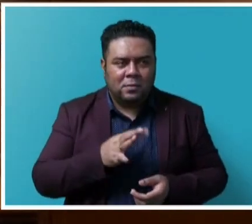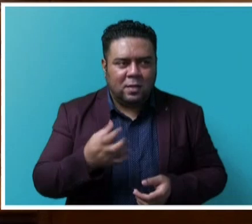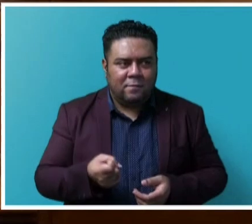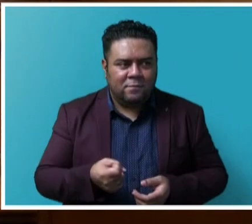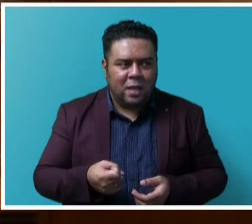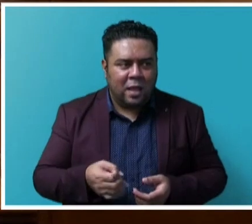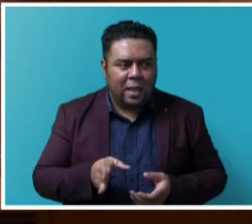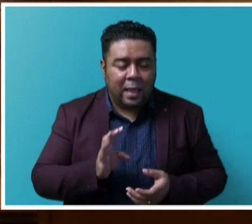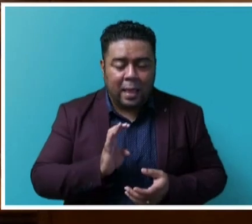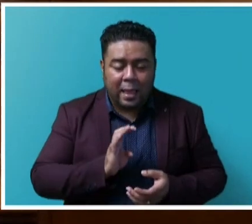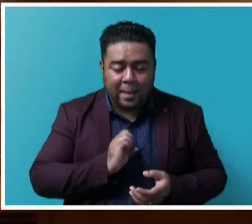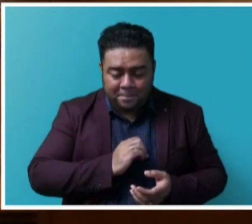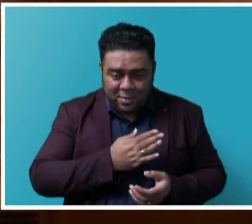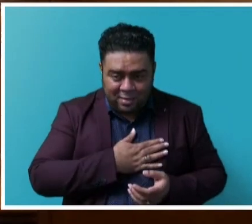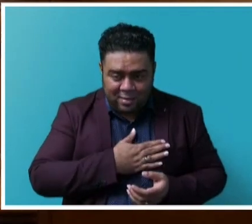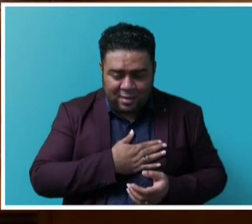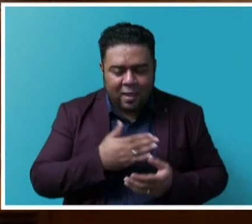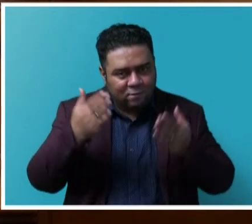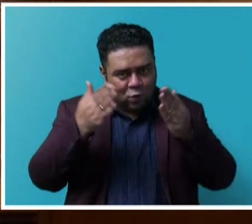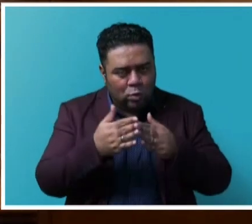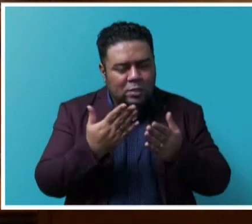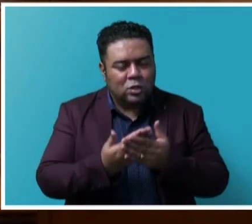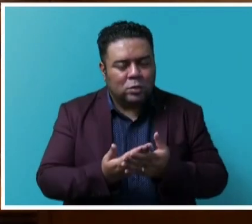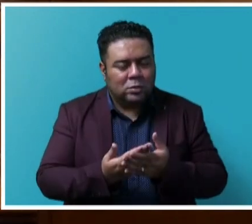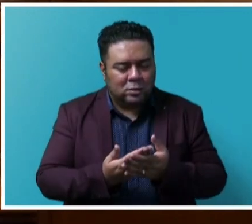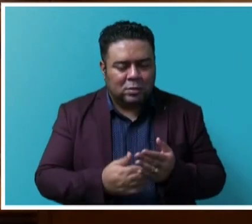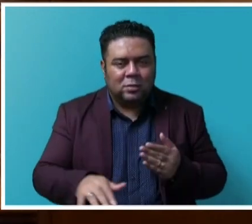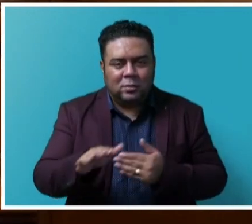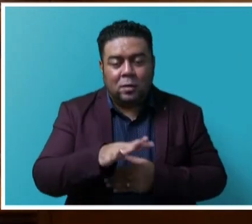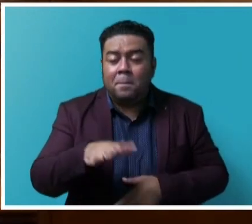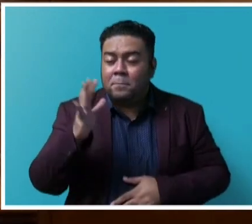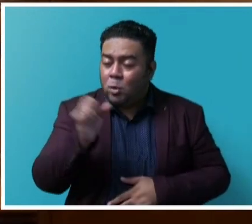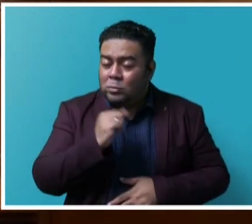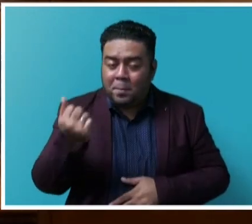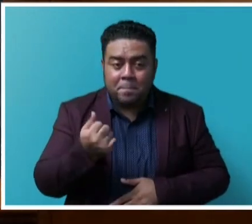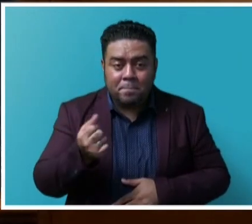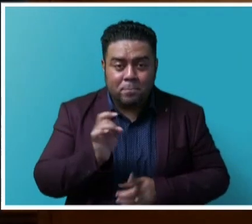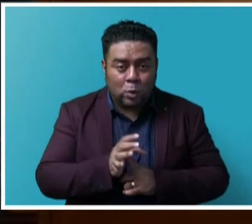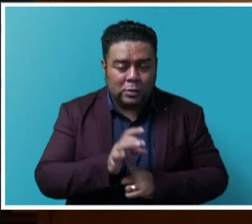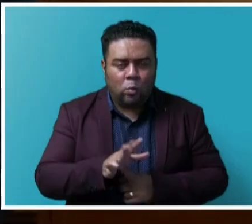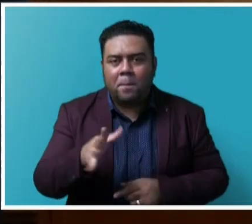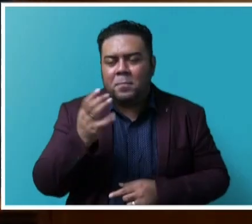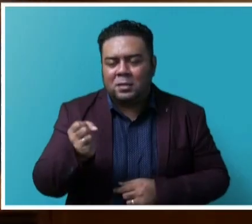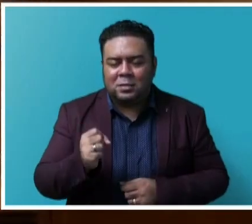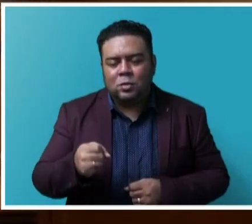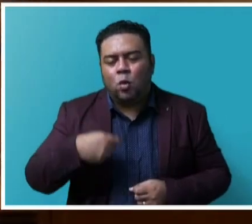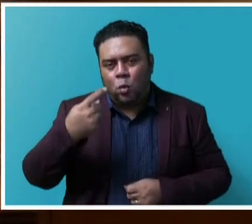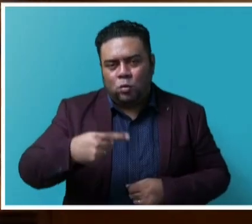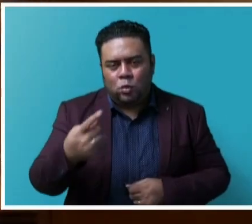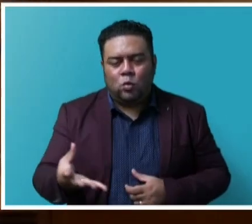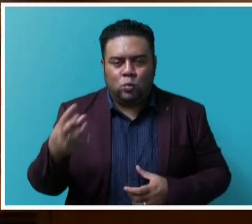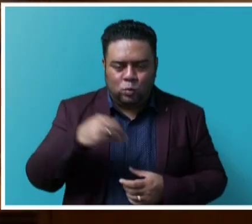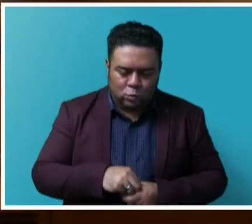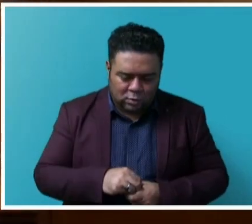empathy, and focus on equity. Most importantly, we must continue embracing